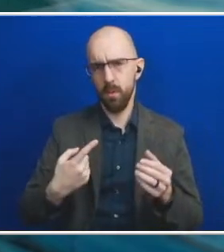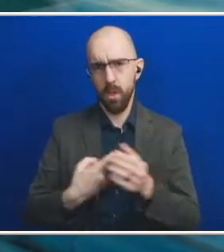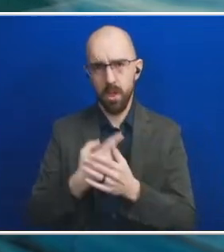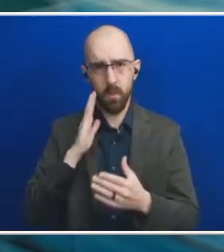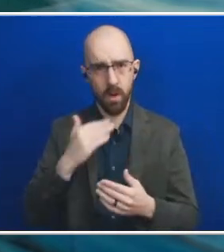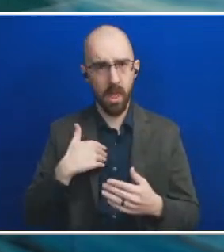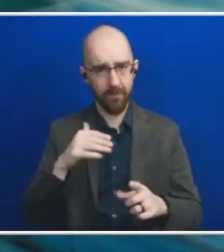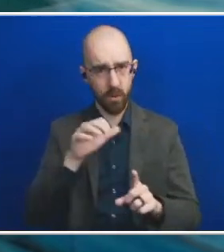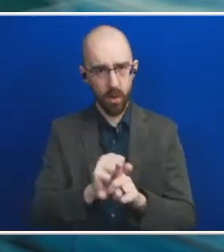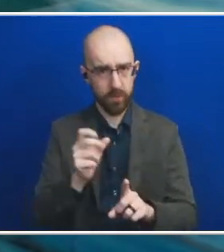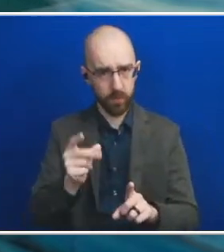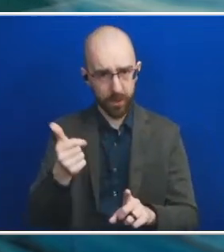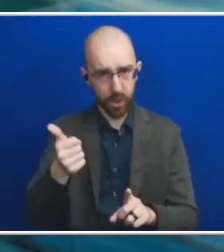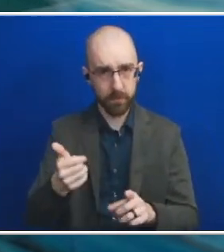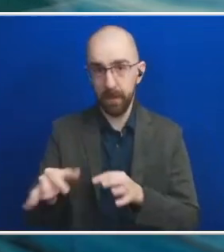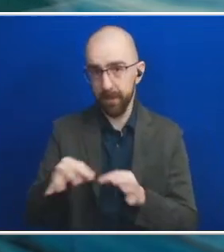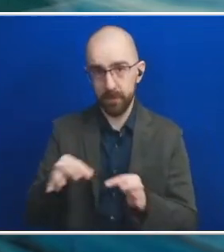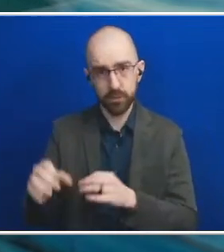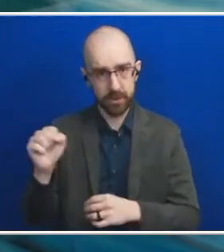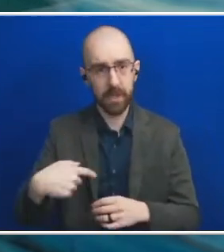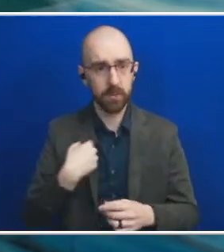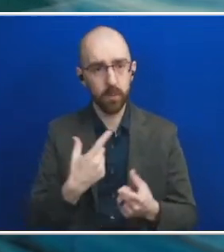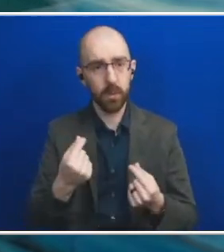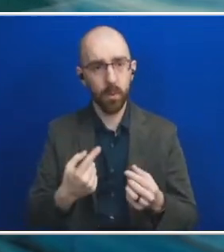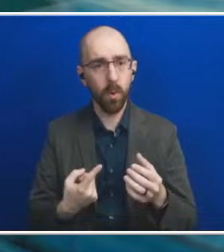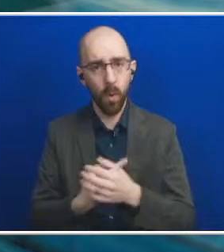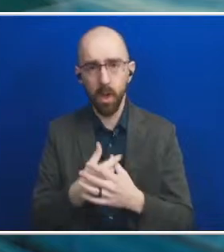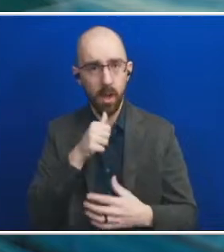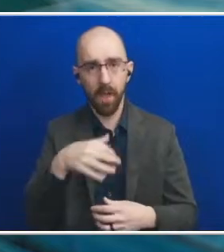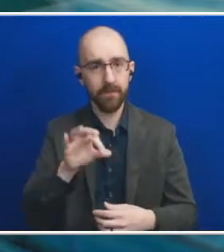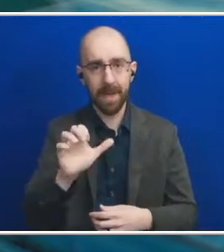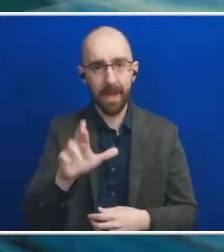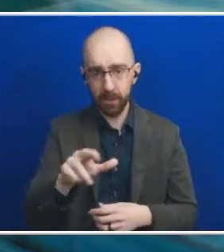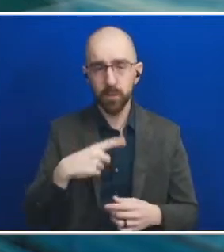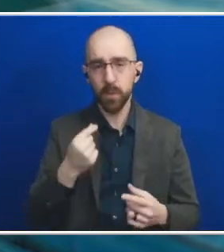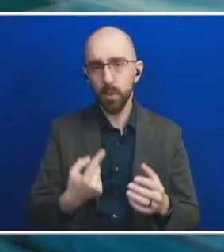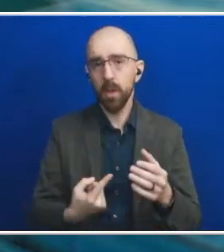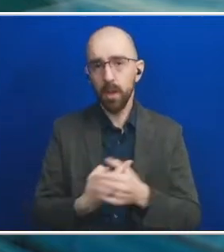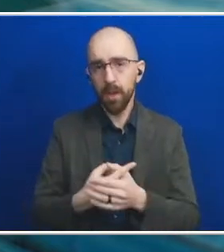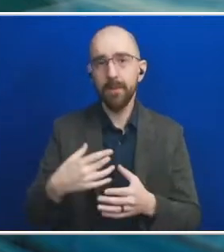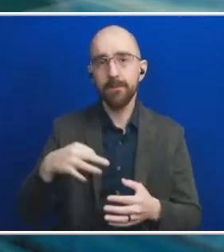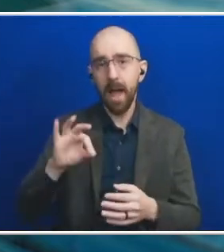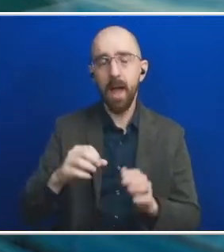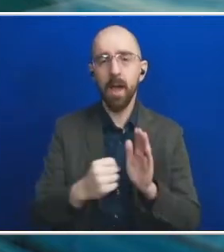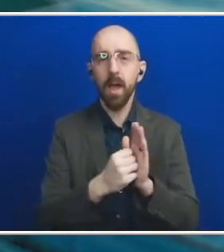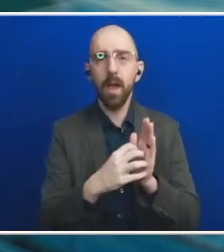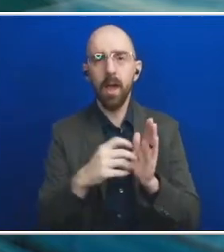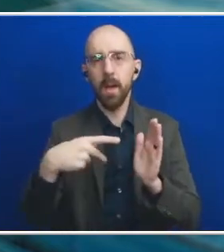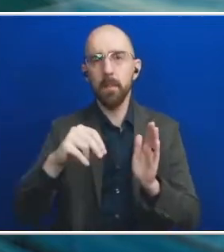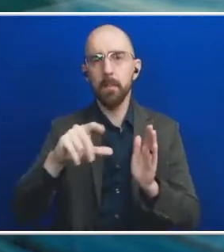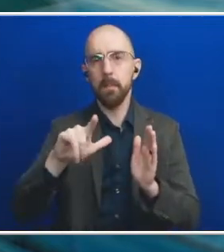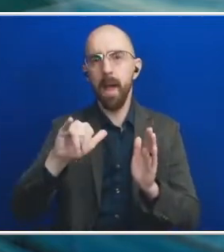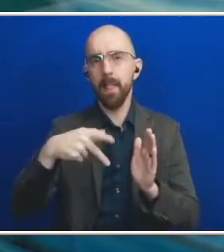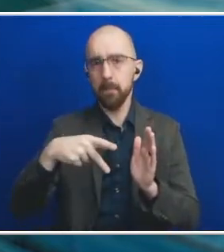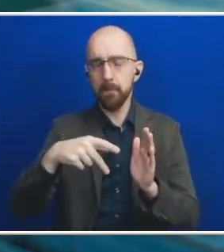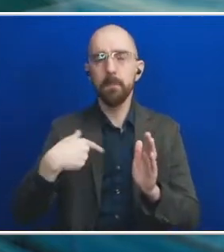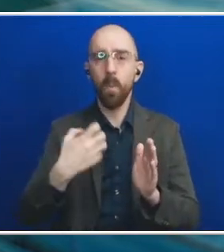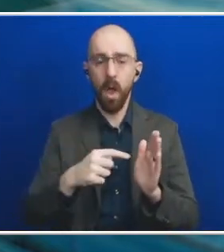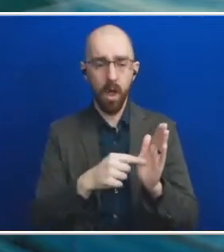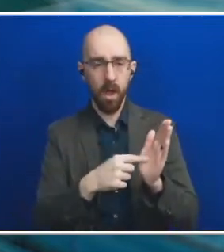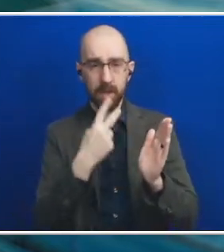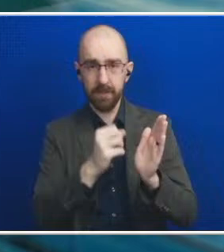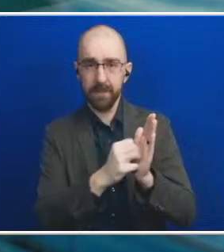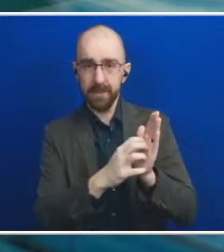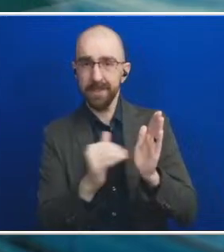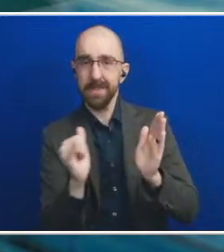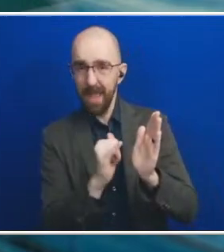definition, yes. We do colonoscopies not to find cancer. We do colonoscopies to find the polyps. We want to get the polyps out because we know if the polyps stay in there, they will become a cancer.